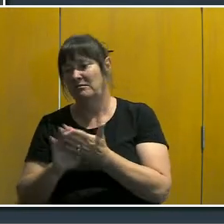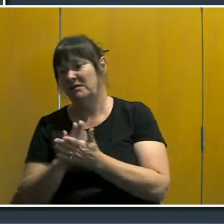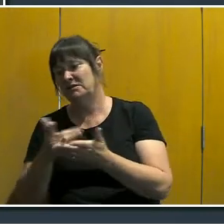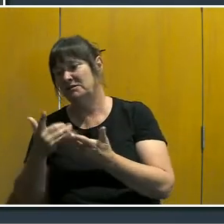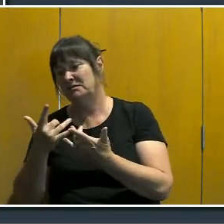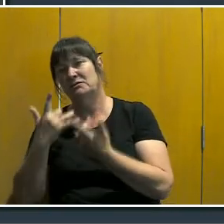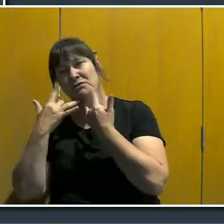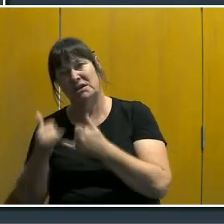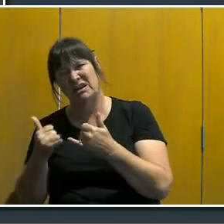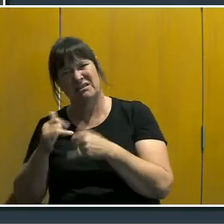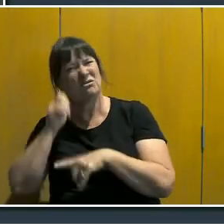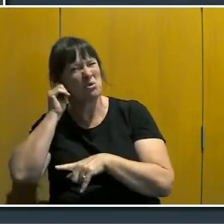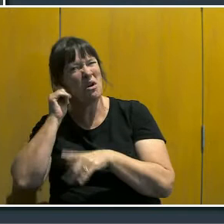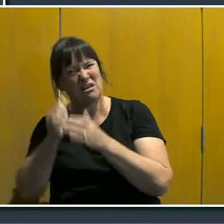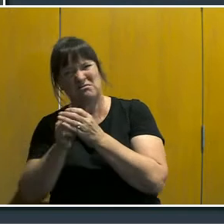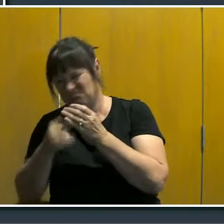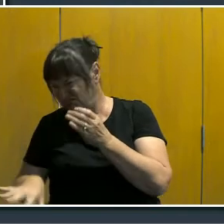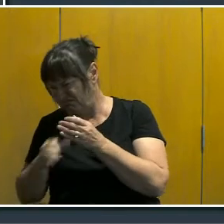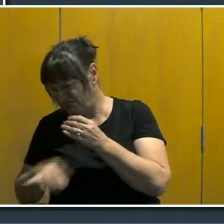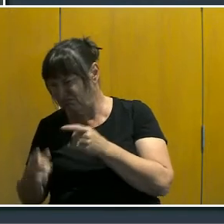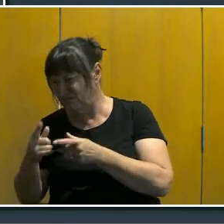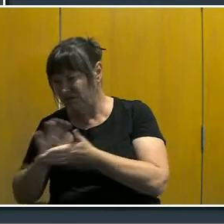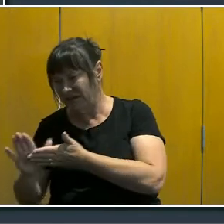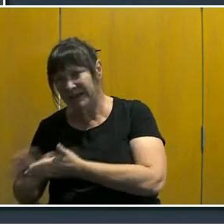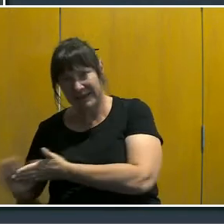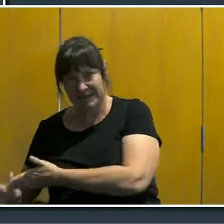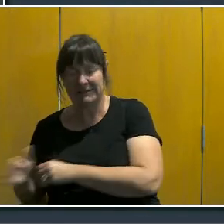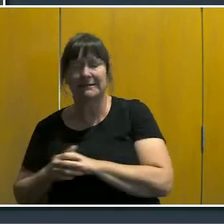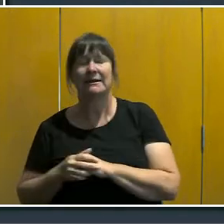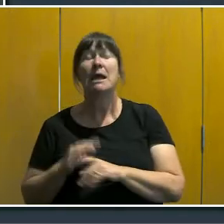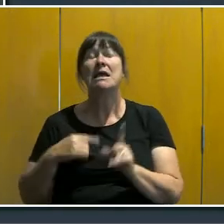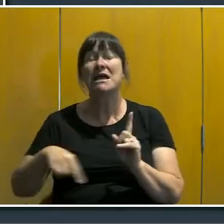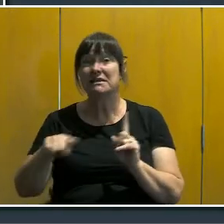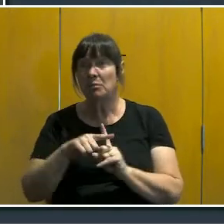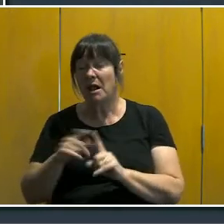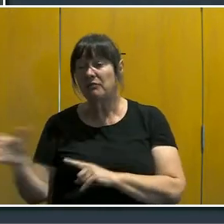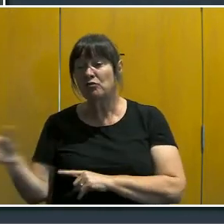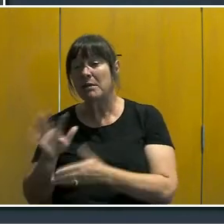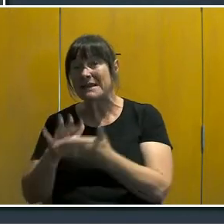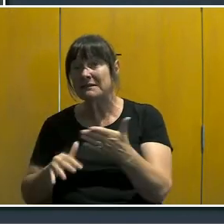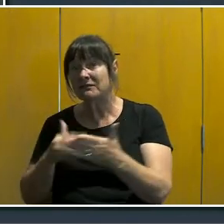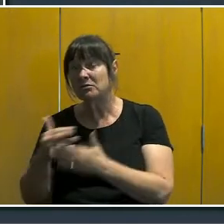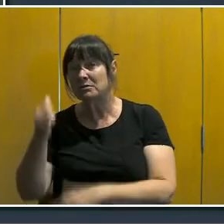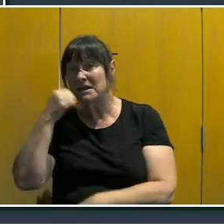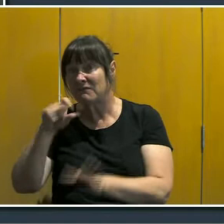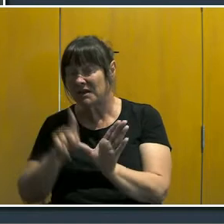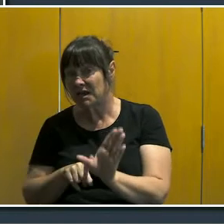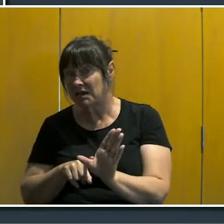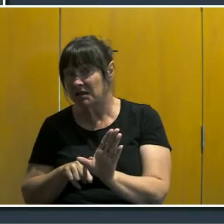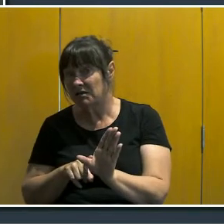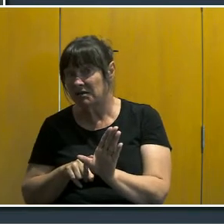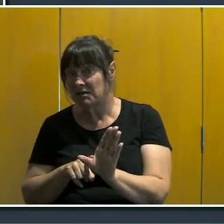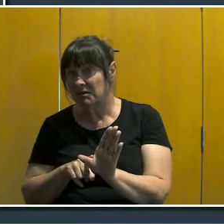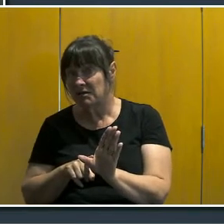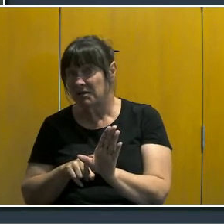treatment plant to work. We also have to replace filters at least every year. That's both